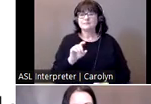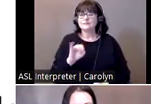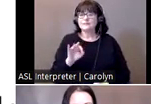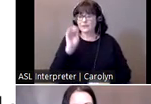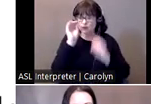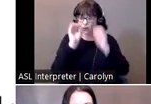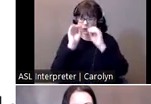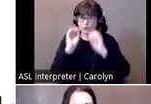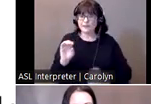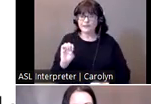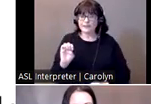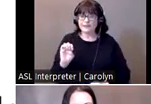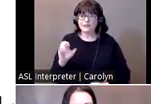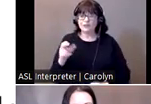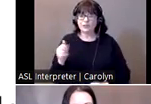take you to that link.